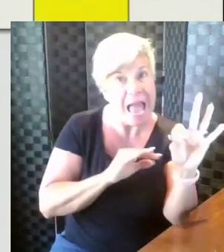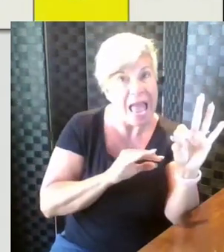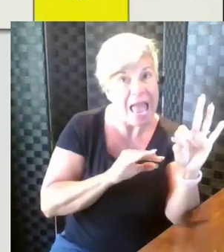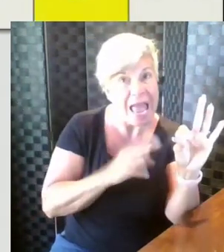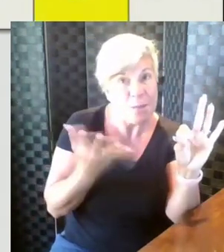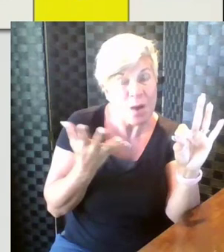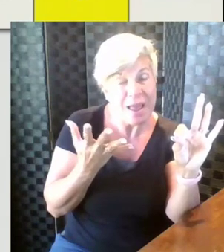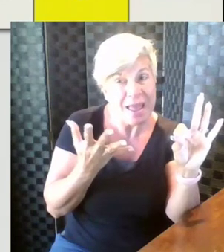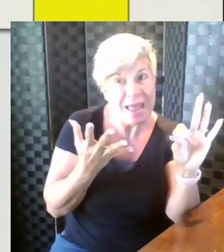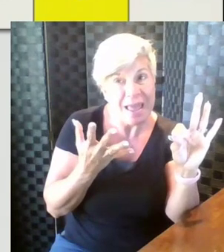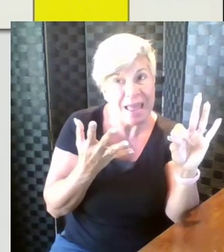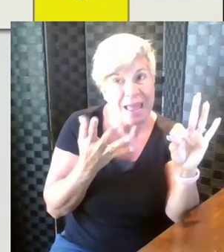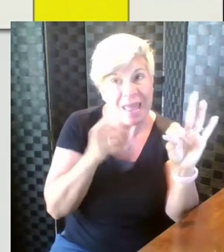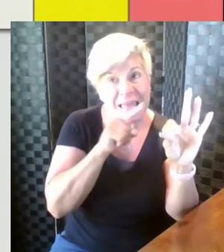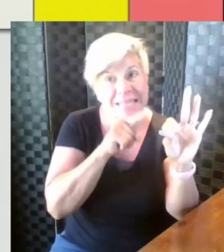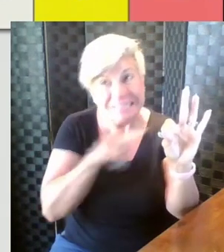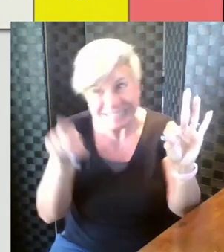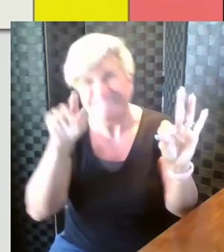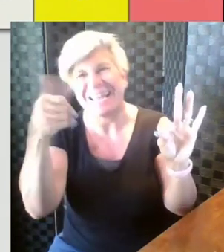9,